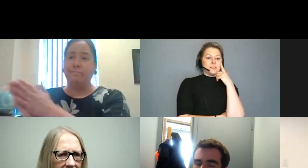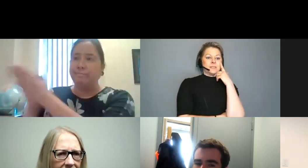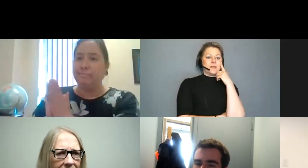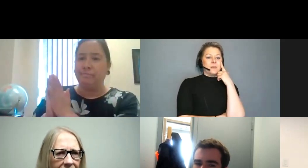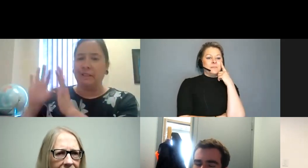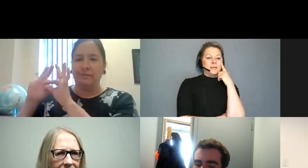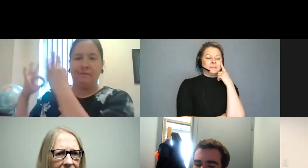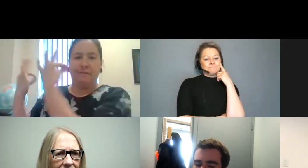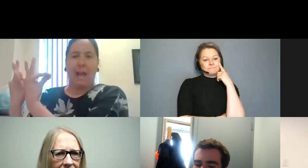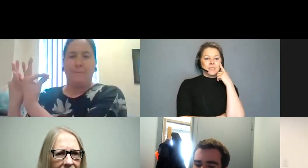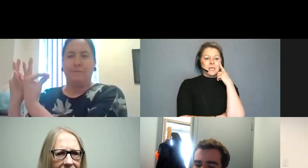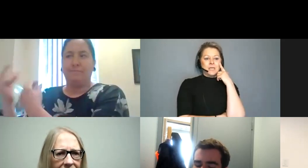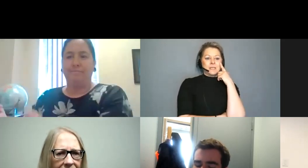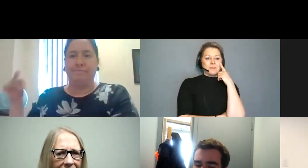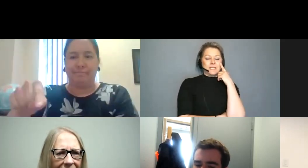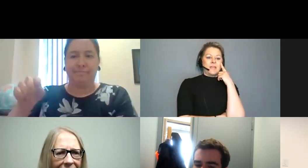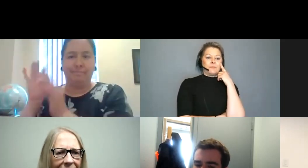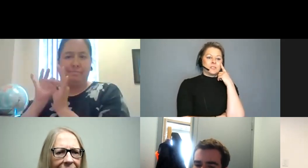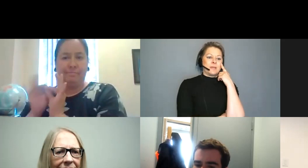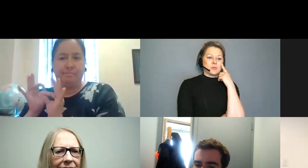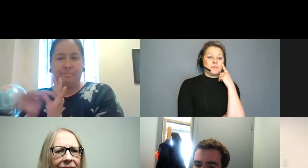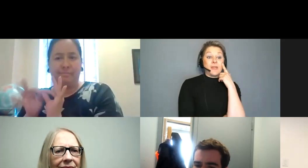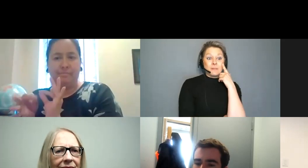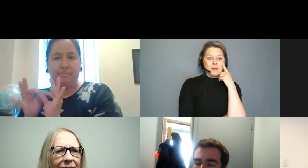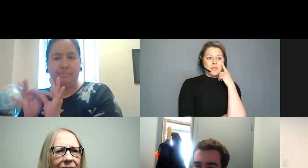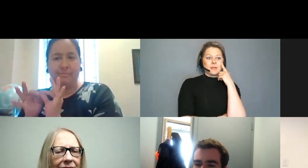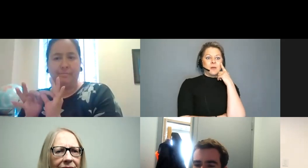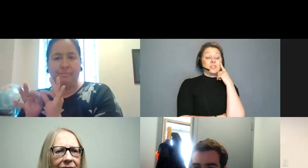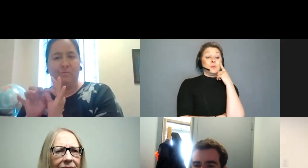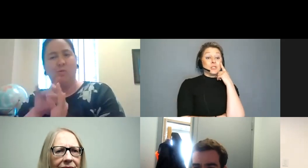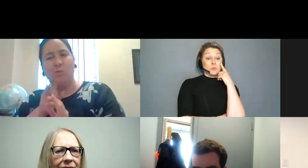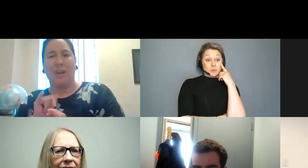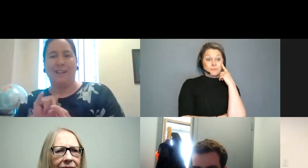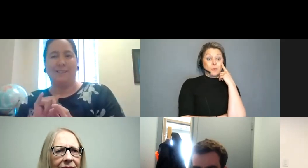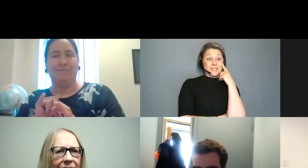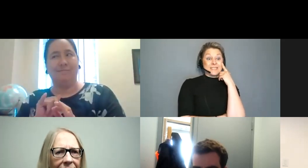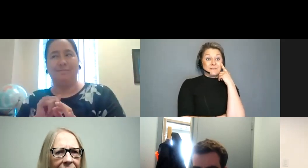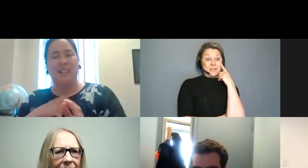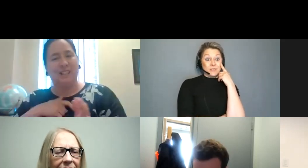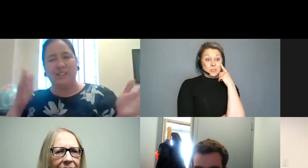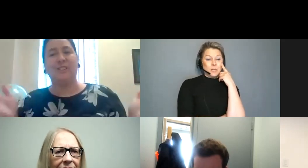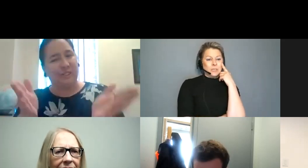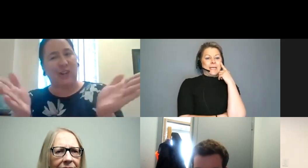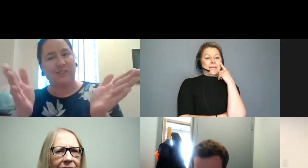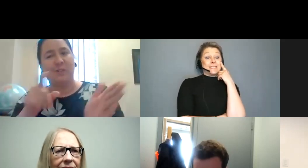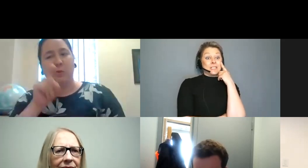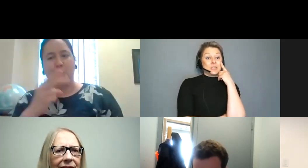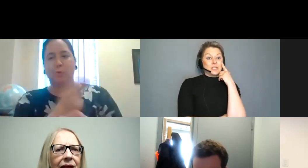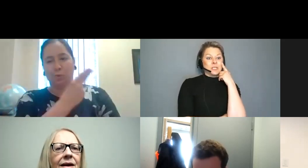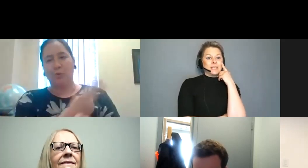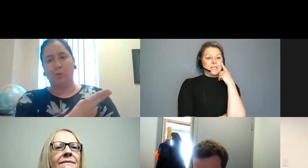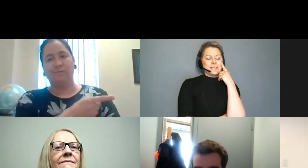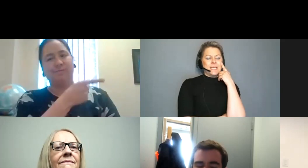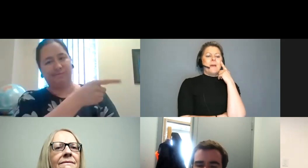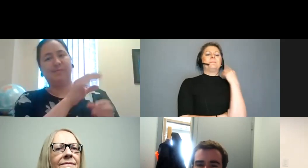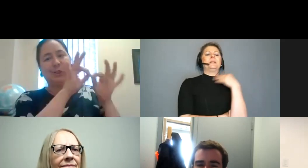notice something, say, for example, there's a family member that comes to interpret for this deaf individual in a situation